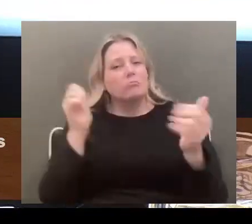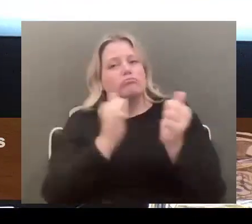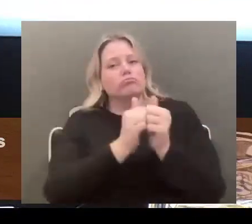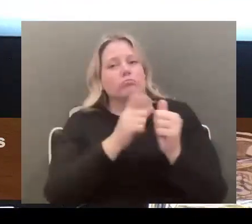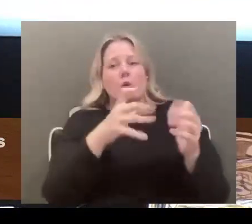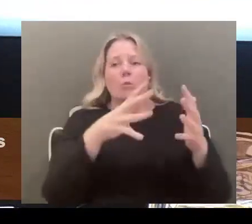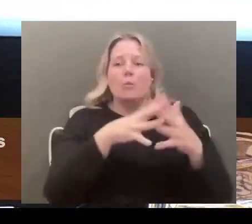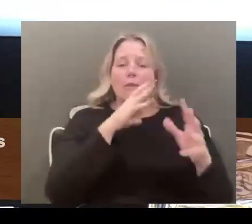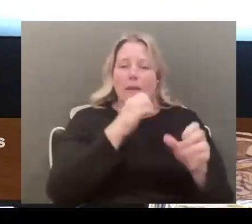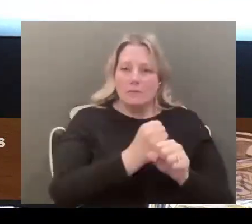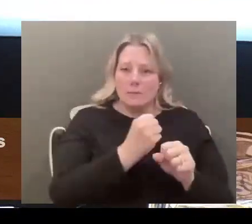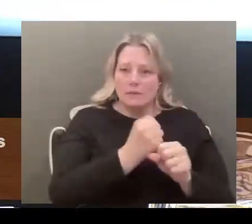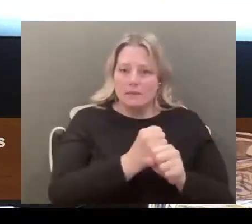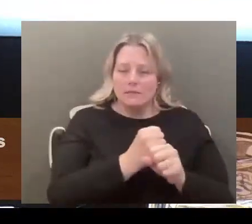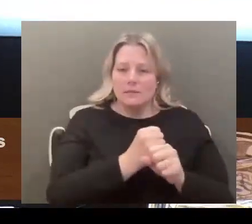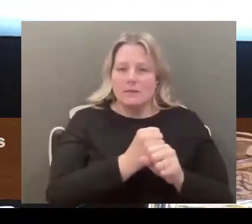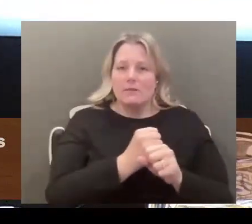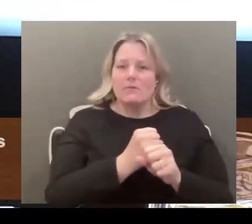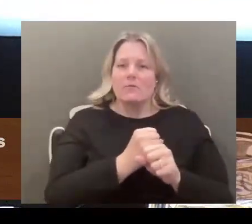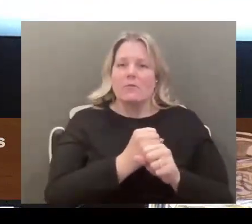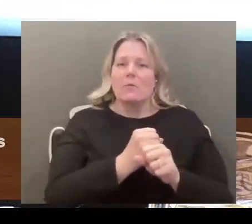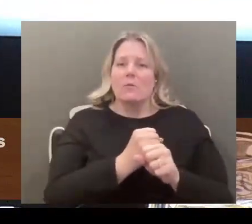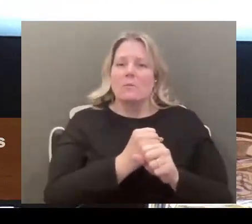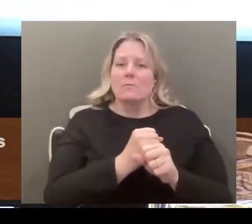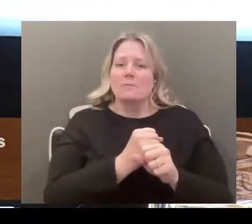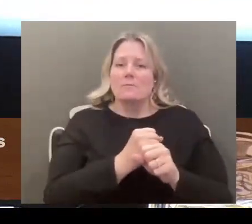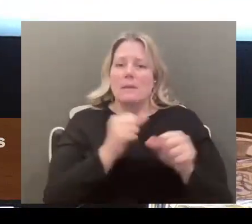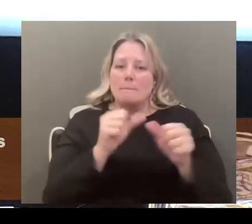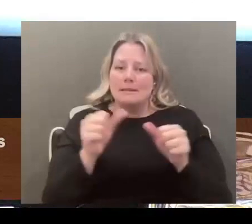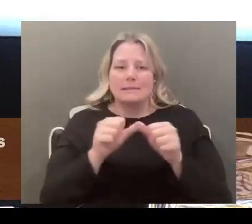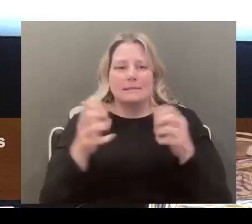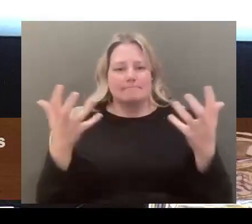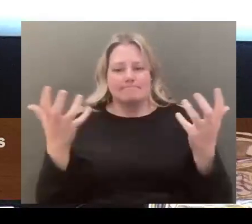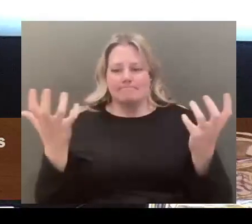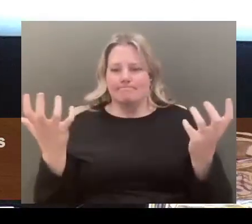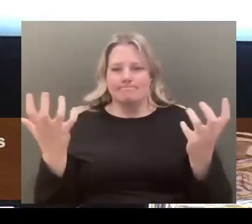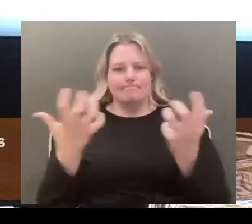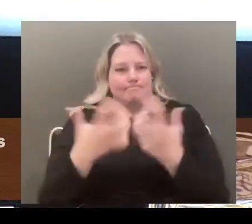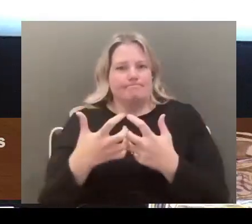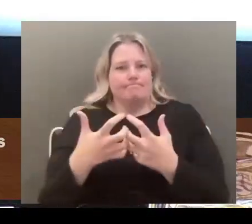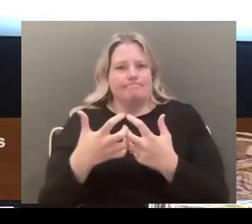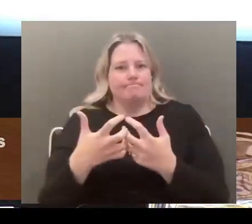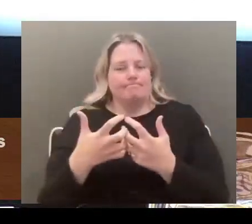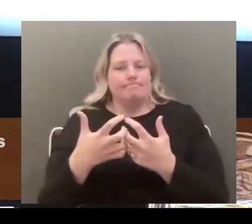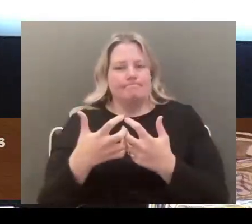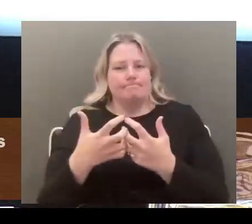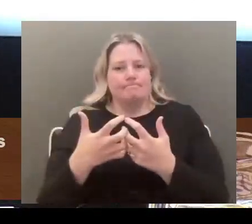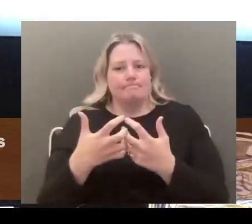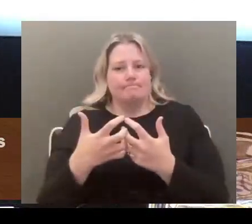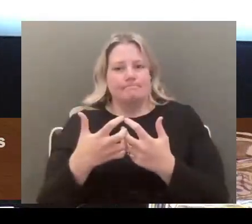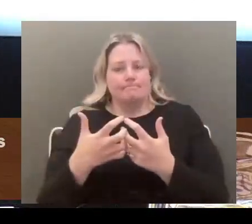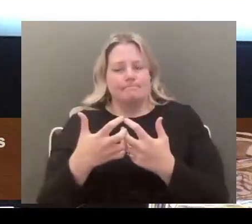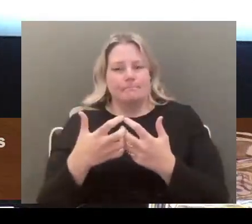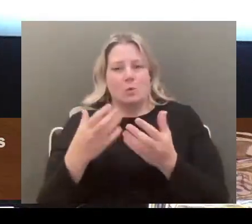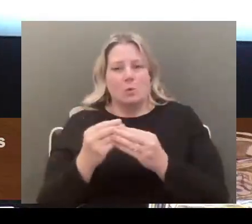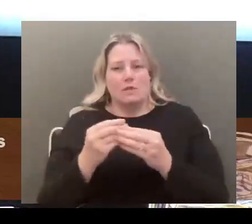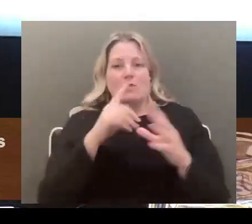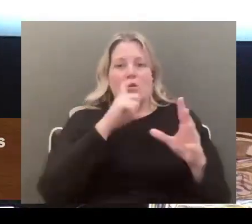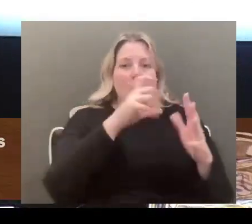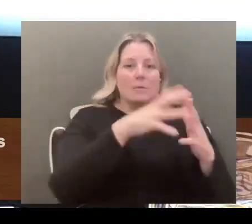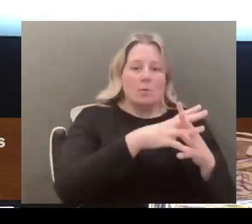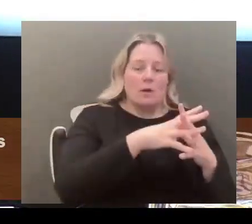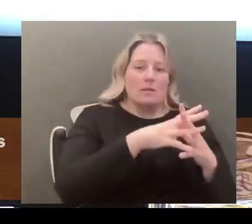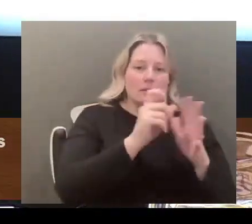to have a better integrated approach between at least the two departments, Commonwealth